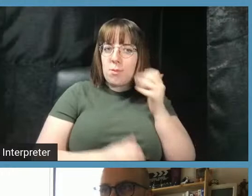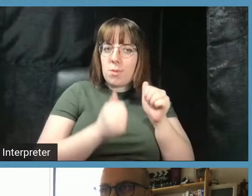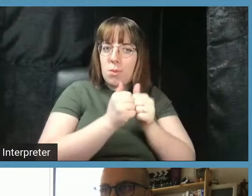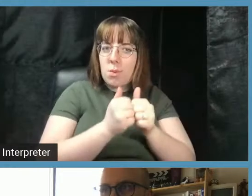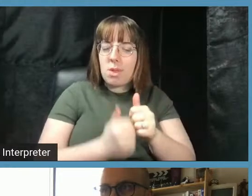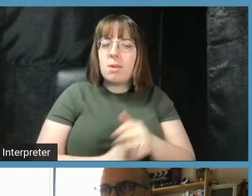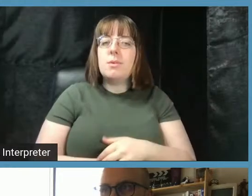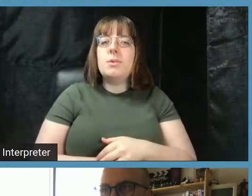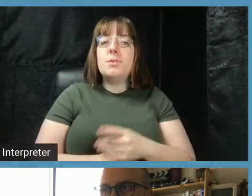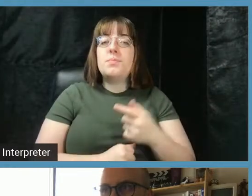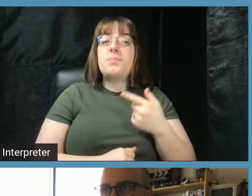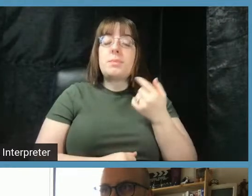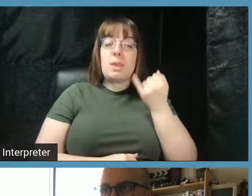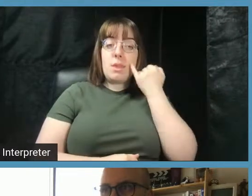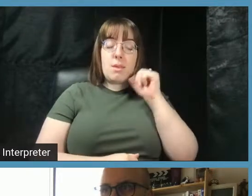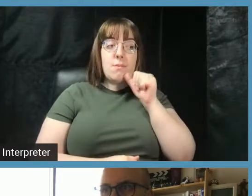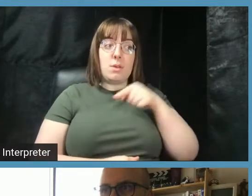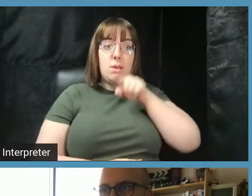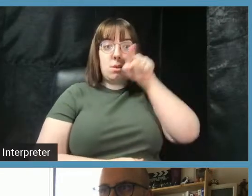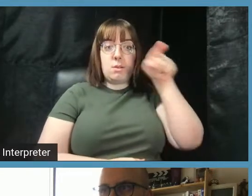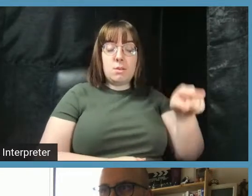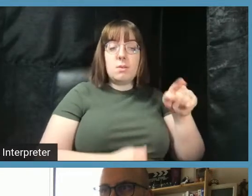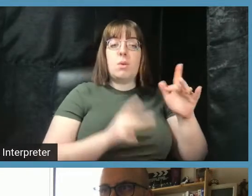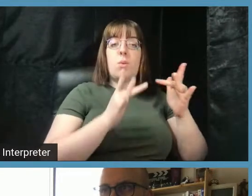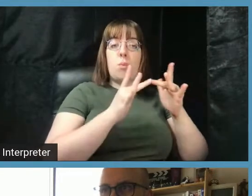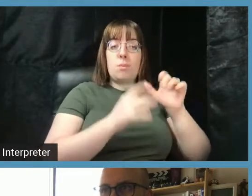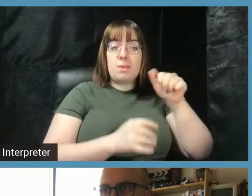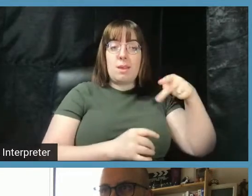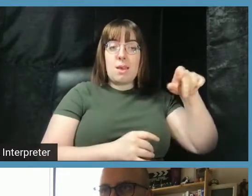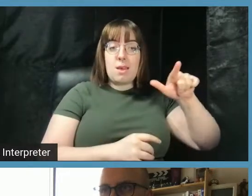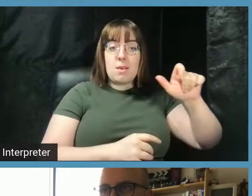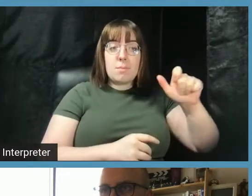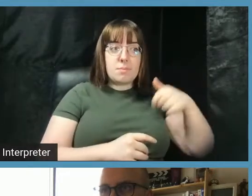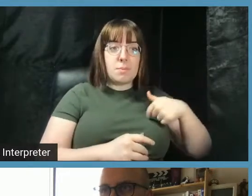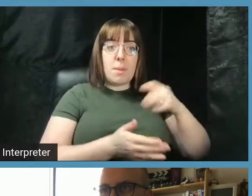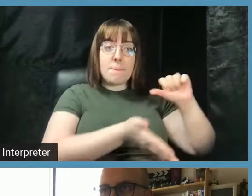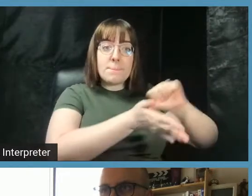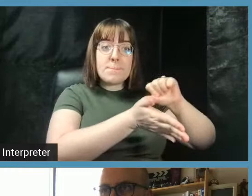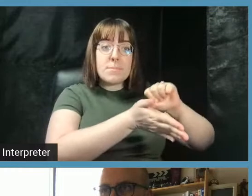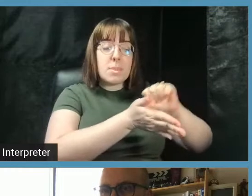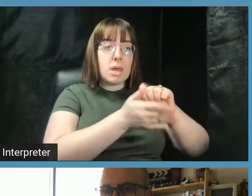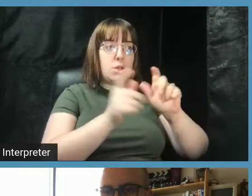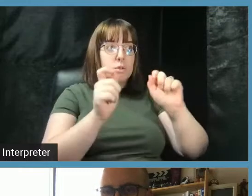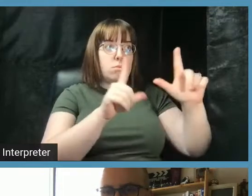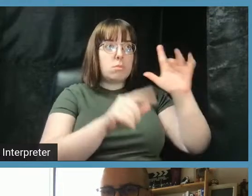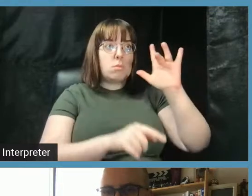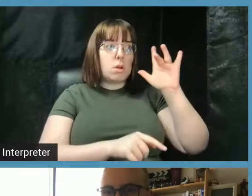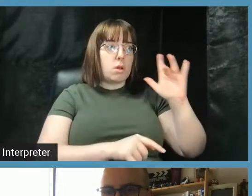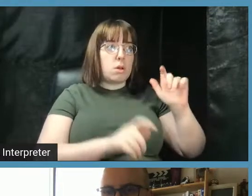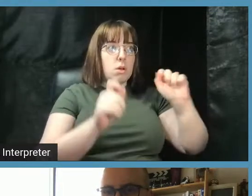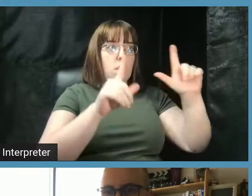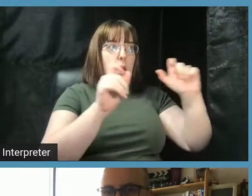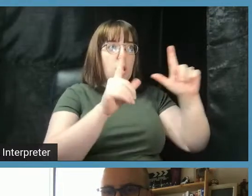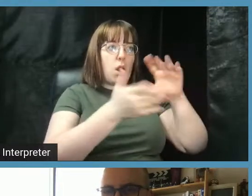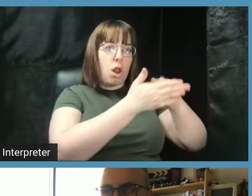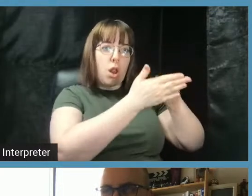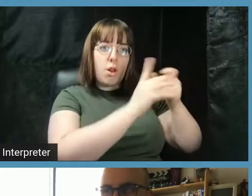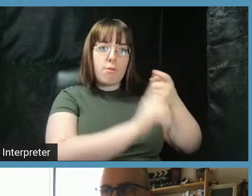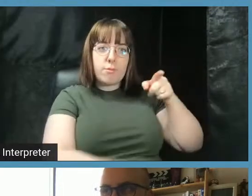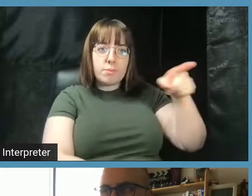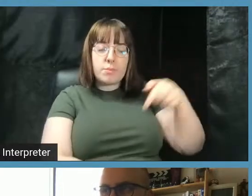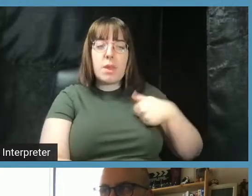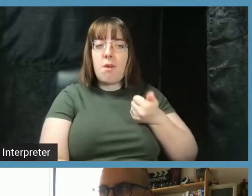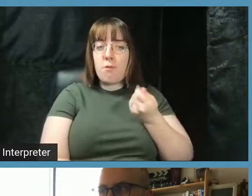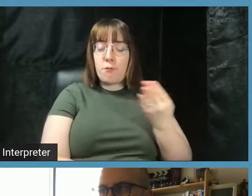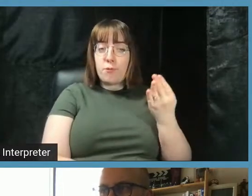Apple's development website, there is an entire series of pages around accessibility and what you can do. A couple of things to keep in